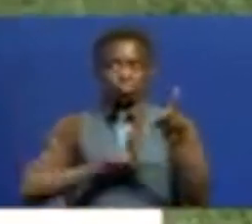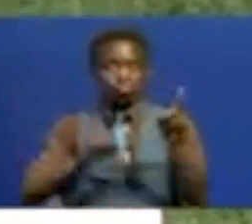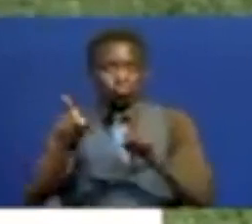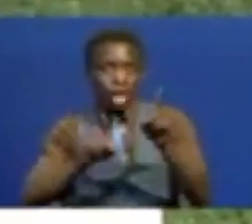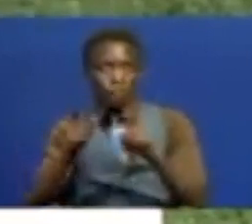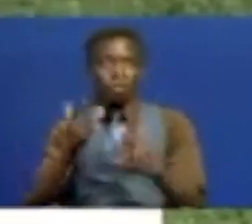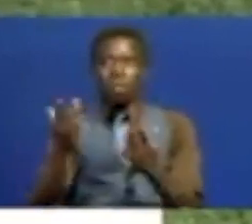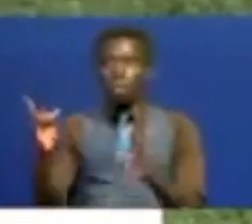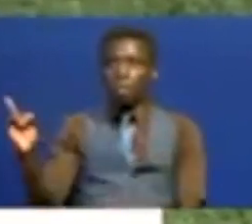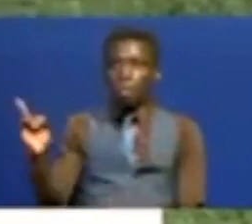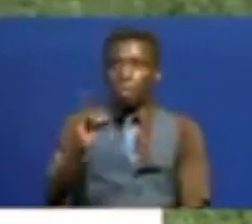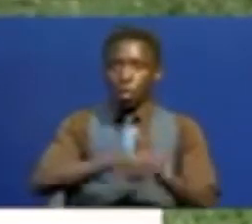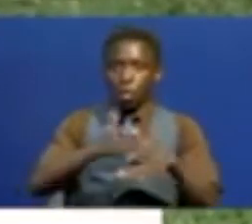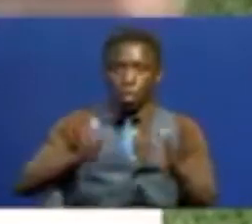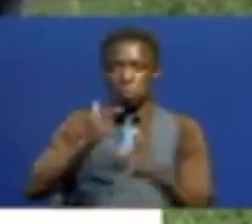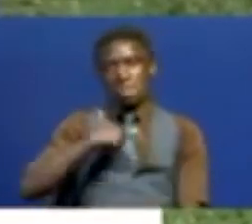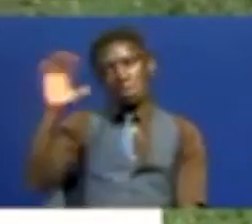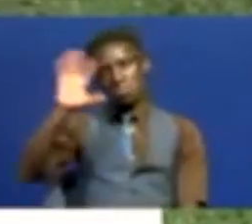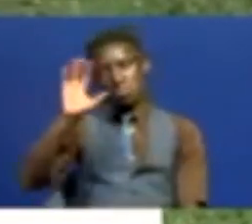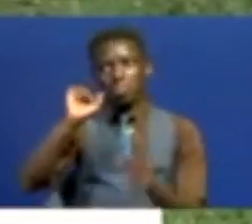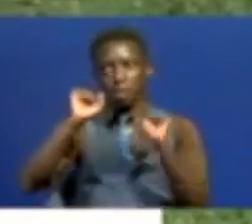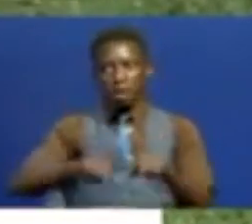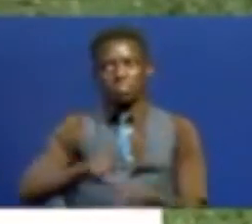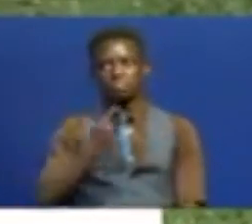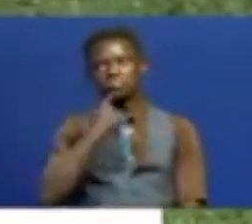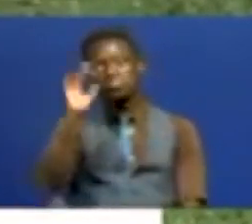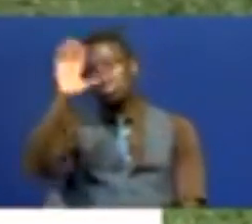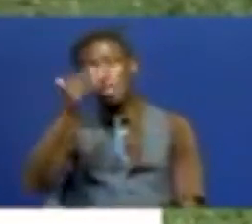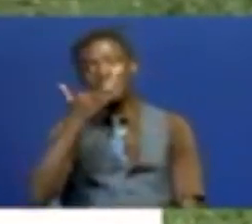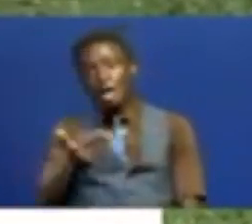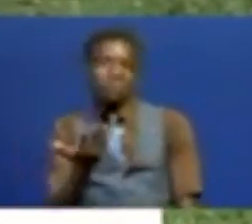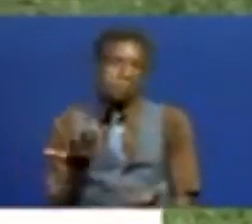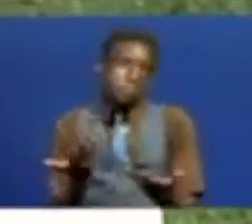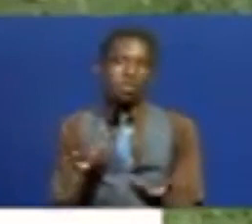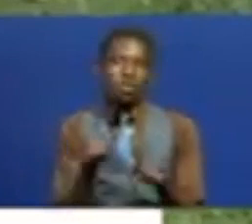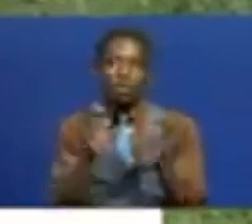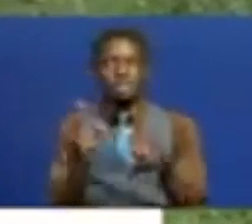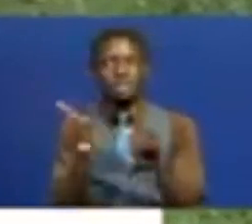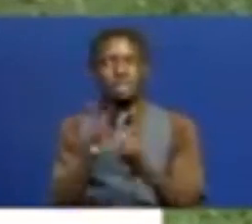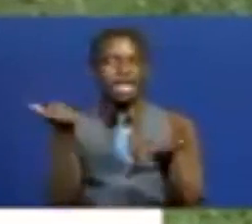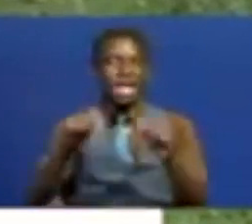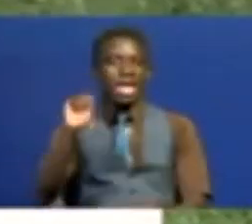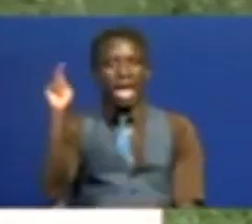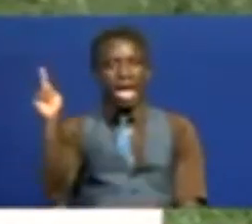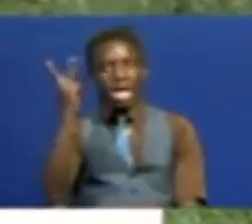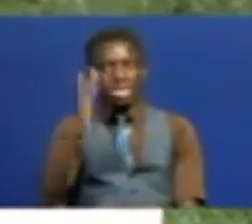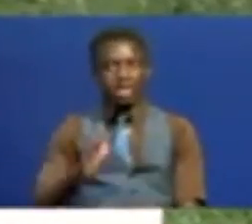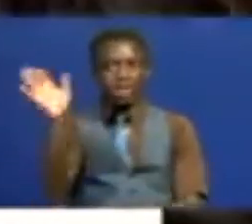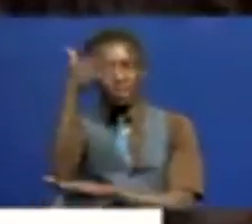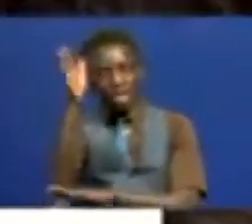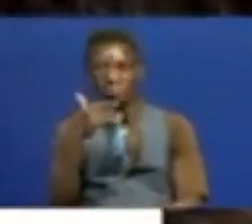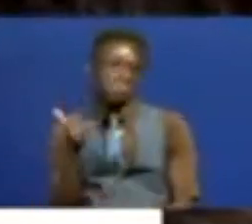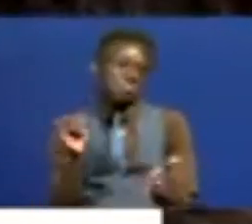and wave to him, you know. Maybe a Union flag or something, I don't know. A Union flag and a Kenyan flag, really. That's what I'd like to